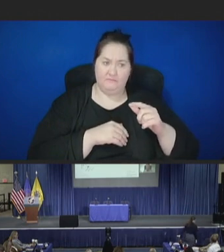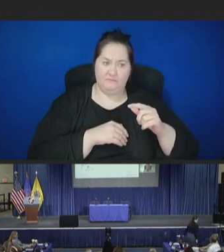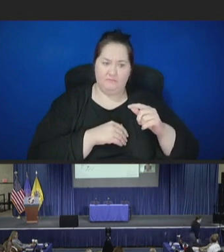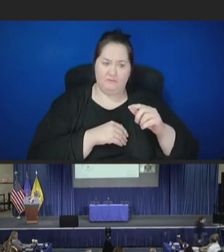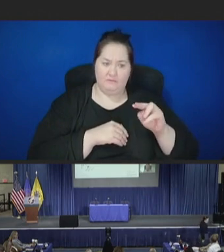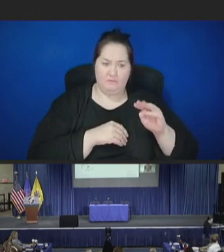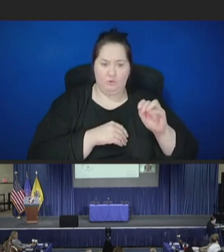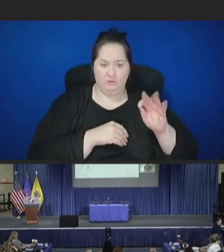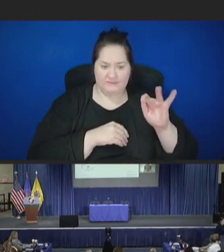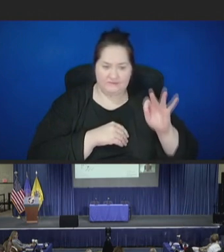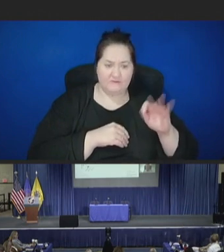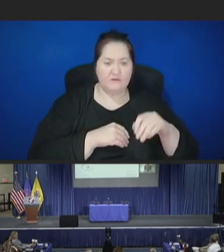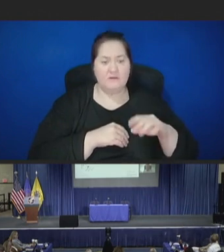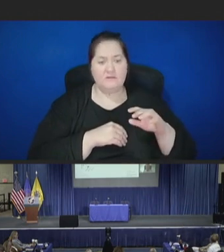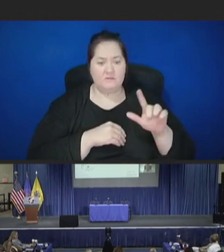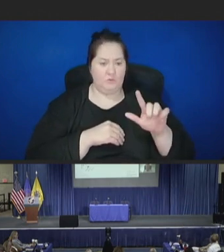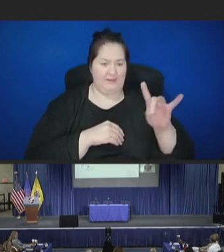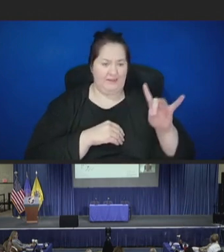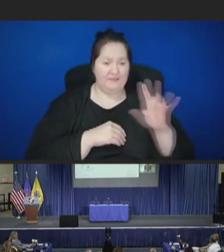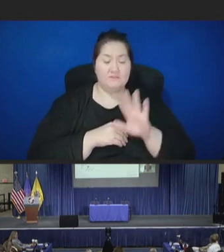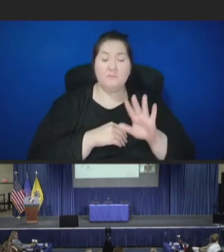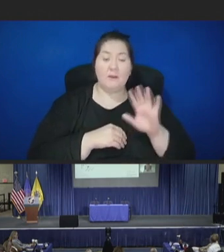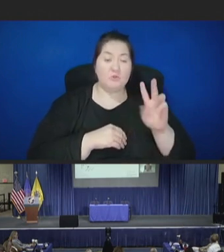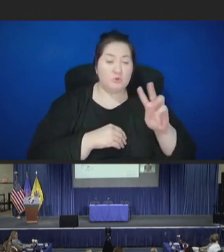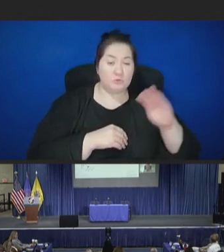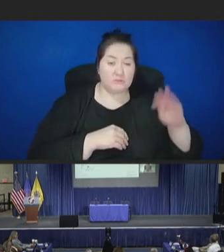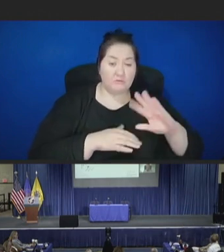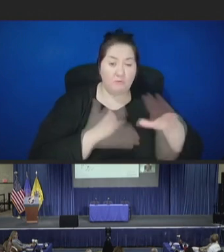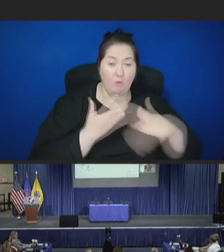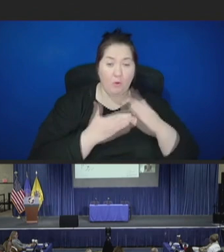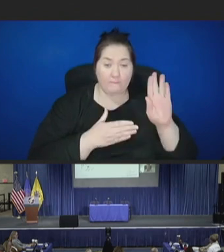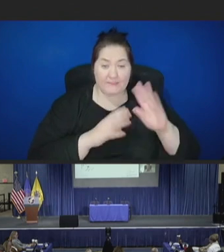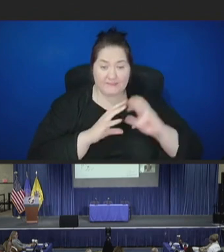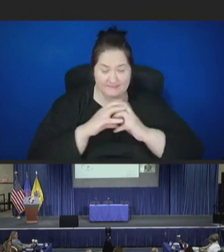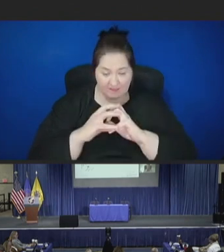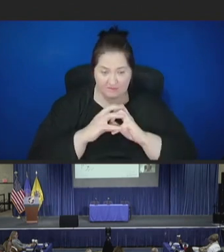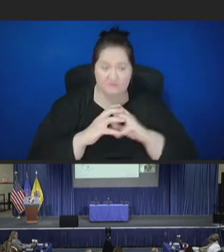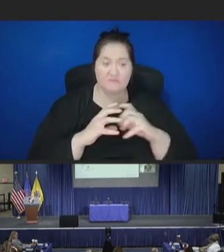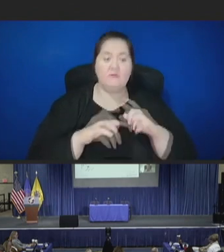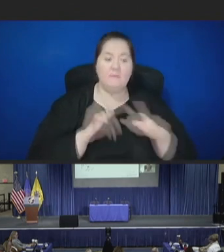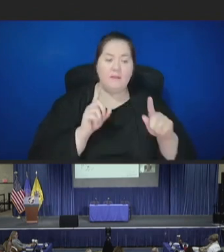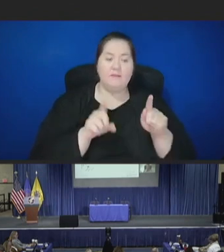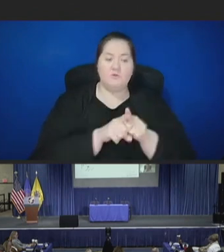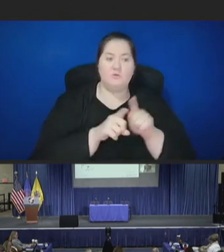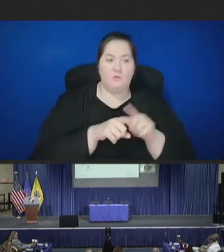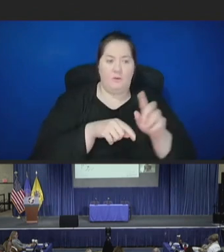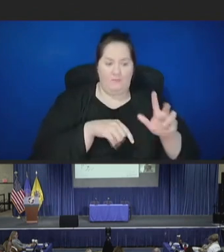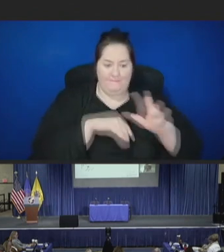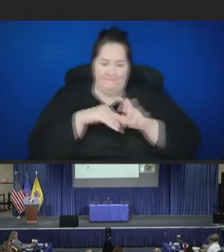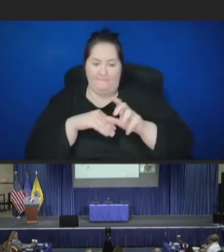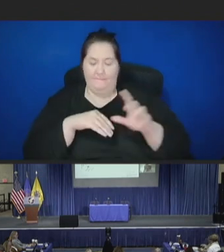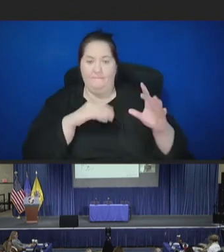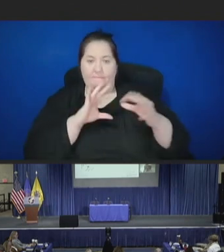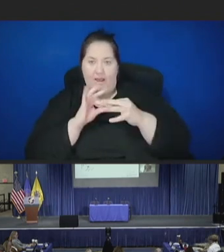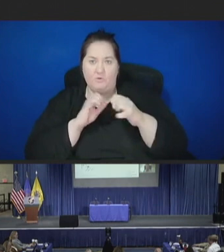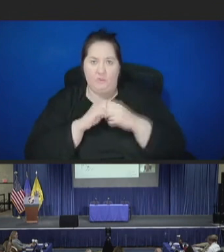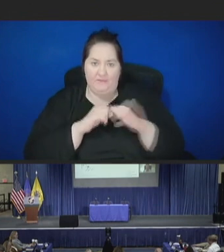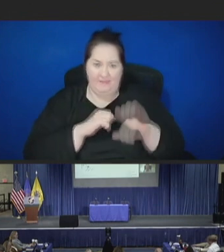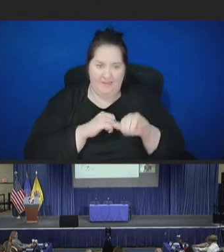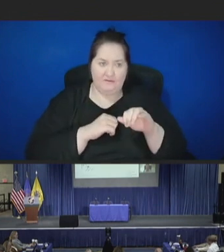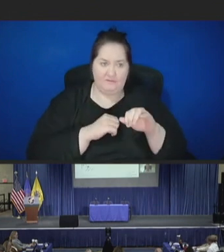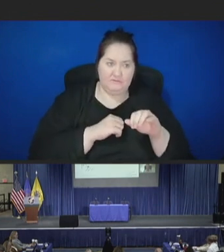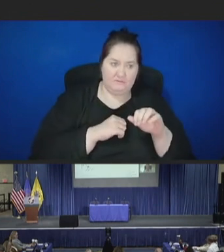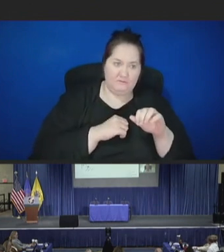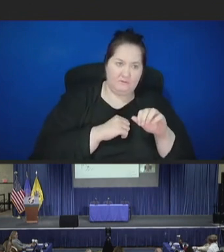motif is found in about 2% of all B cells, but the B cells that bind our immunogen, it's over 80% of the B cells that bind